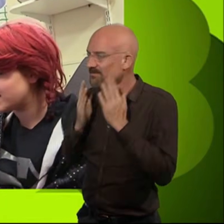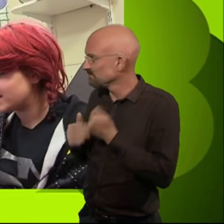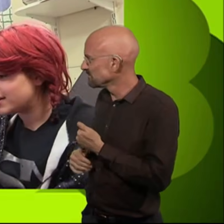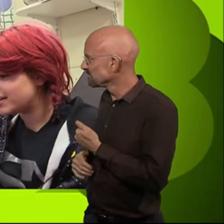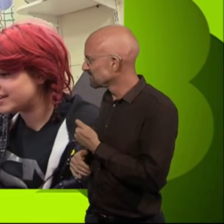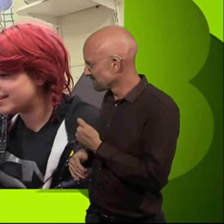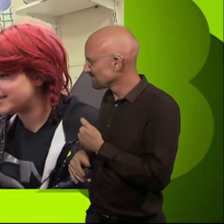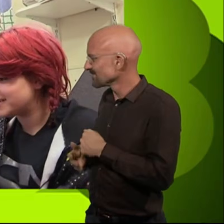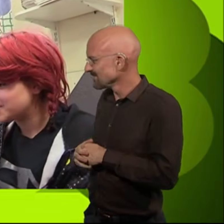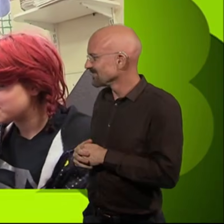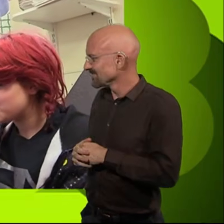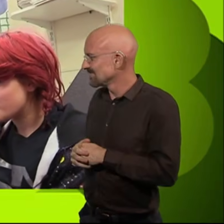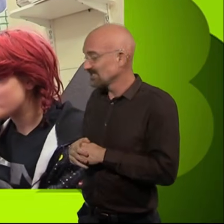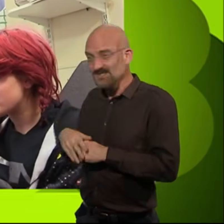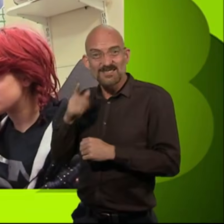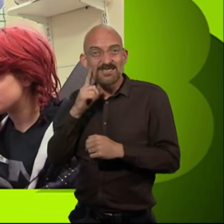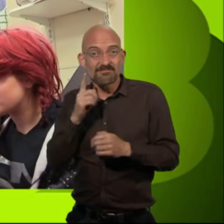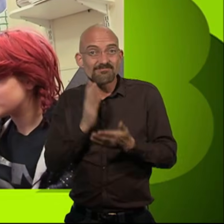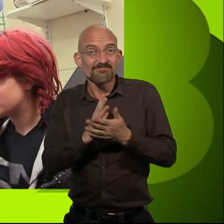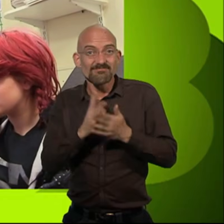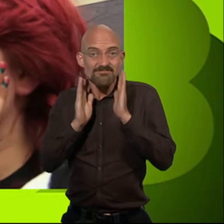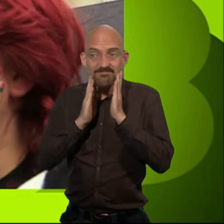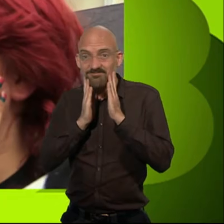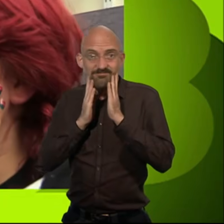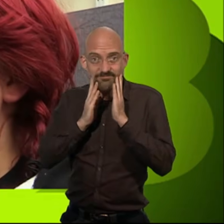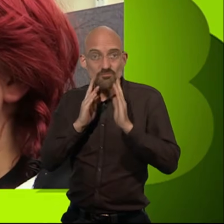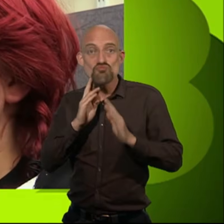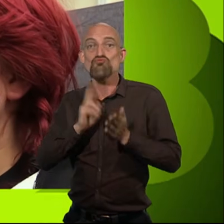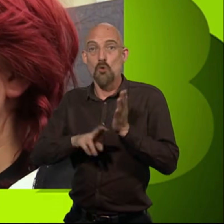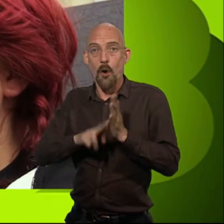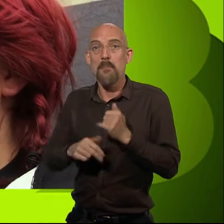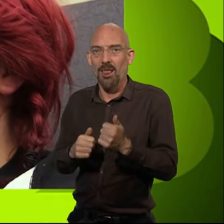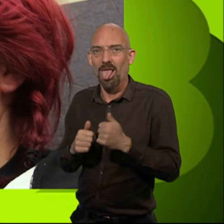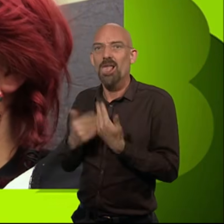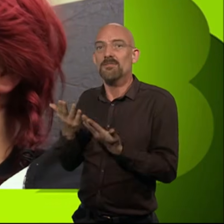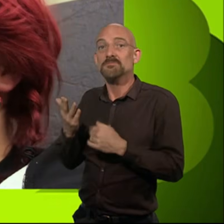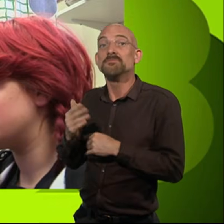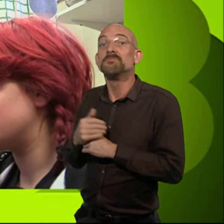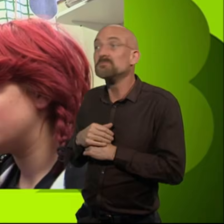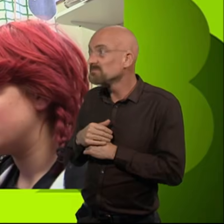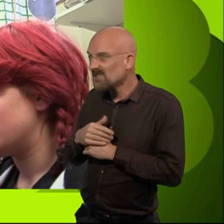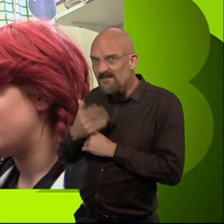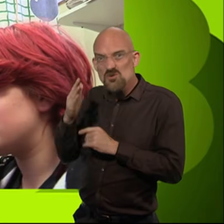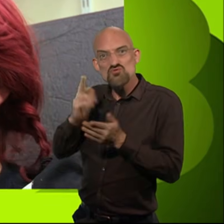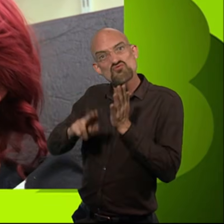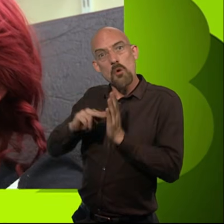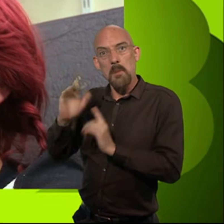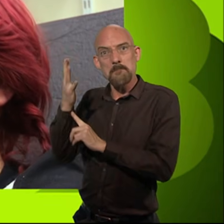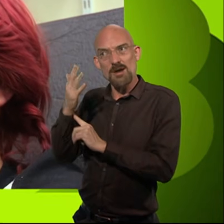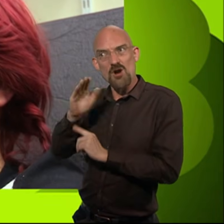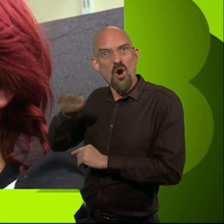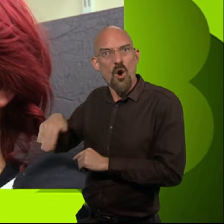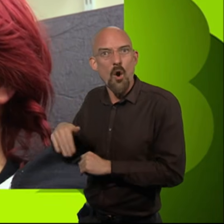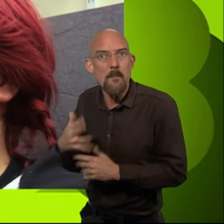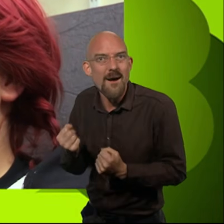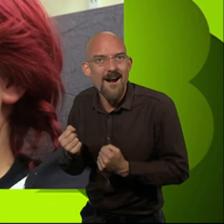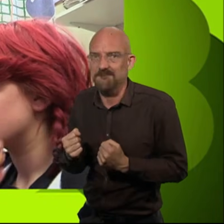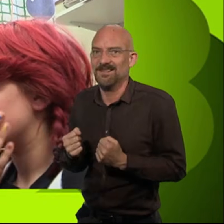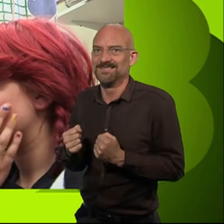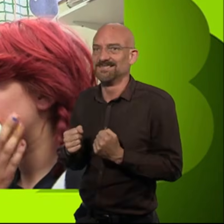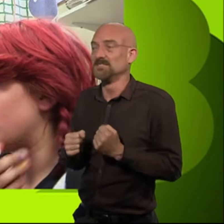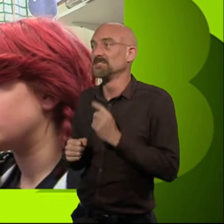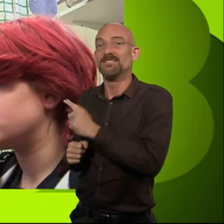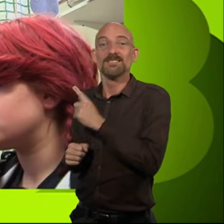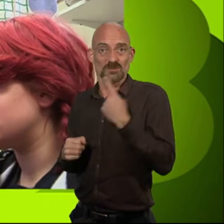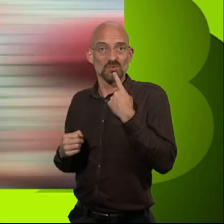know. You You don't know. Are there no mirrors in your home? Or maybe she's eaten them all. Well, with all this uncertainty, Dr. Shroot opts for